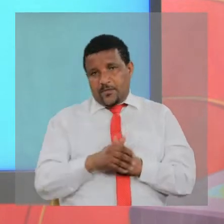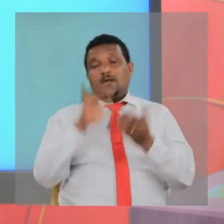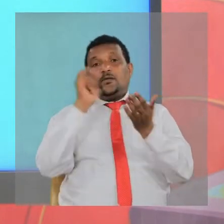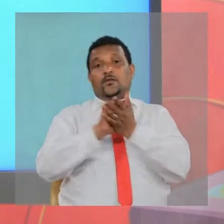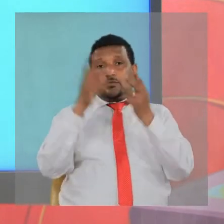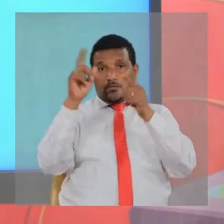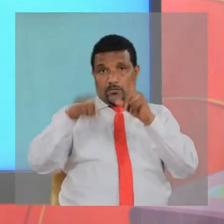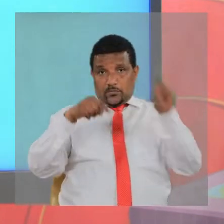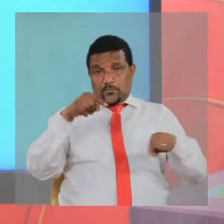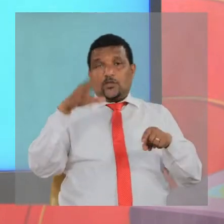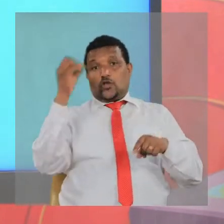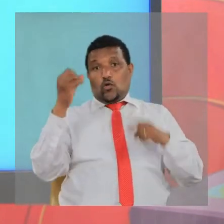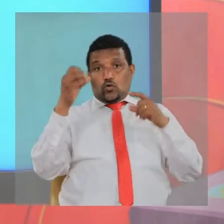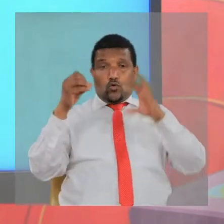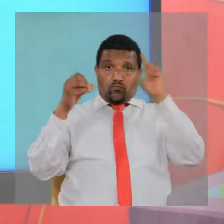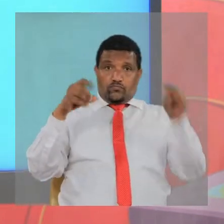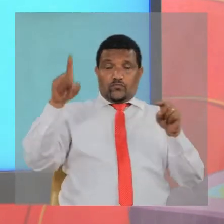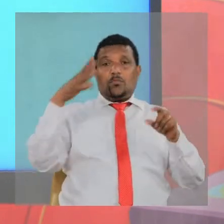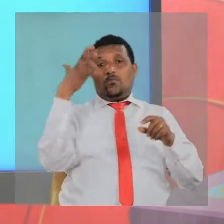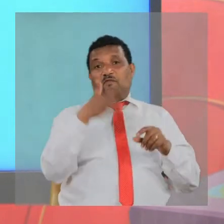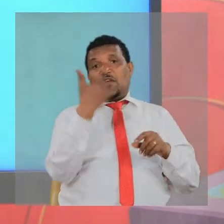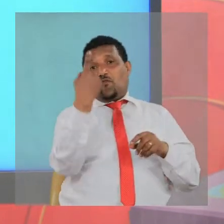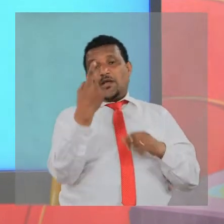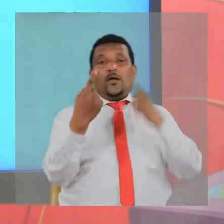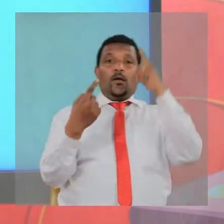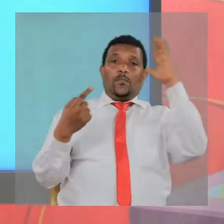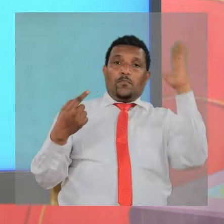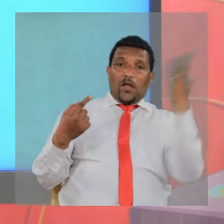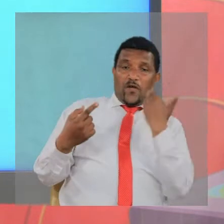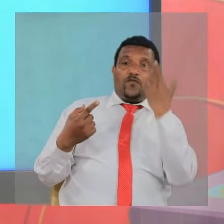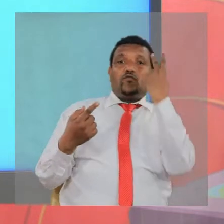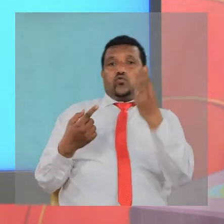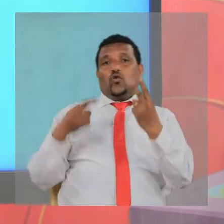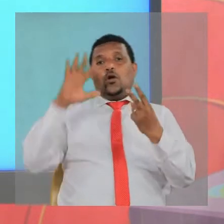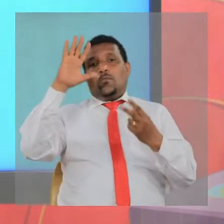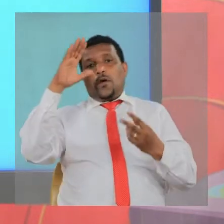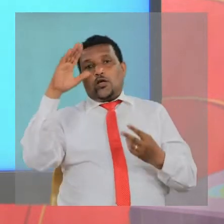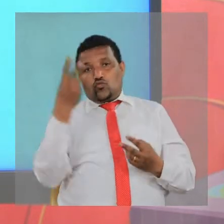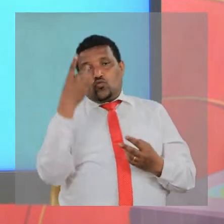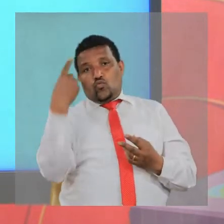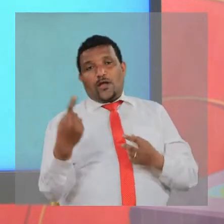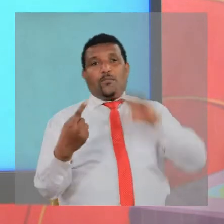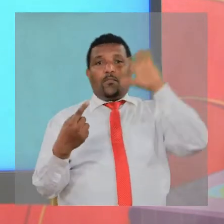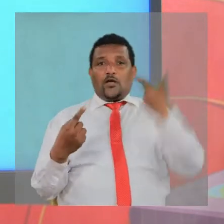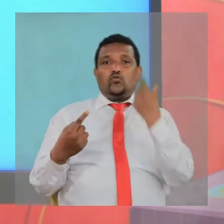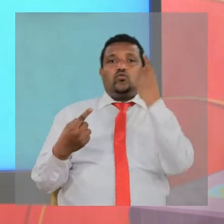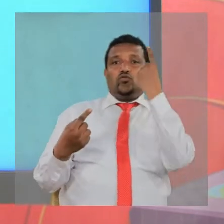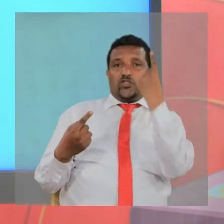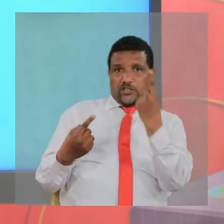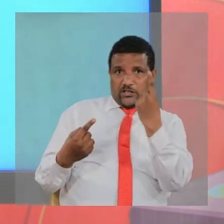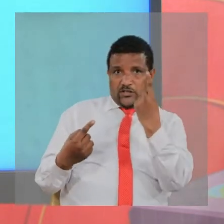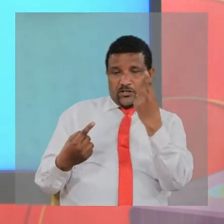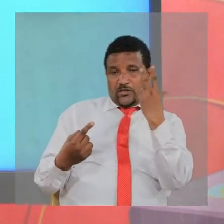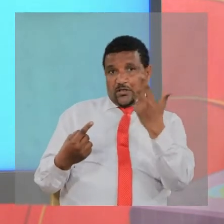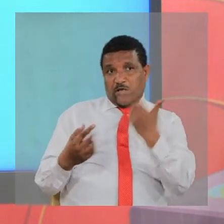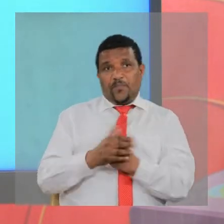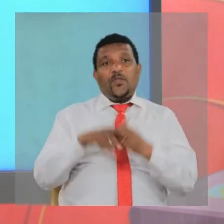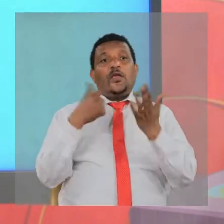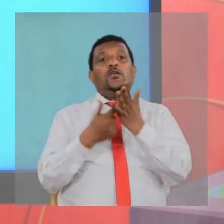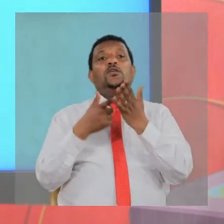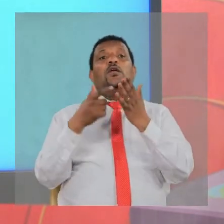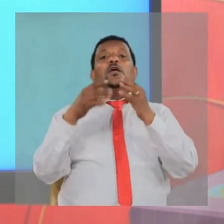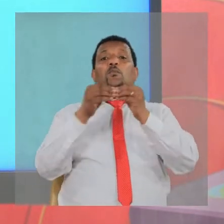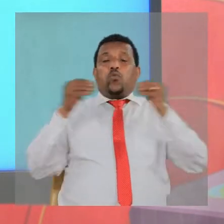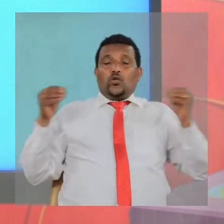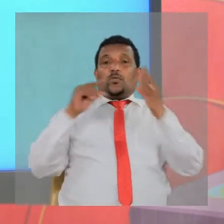When we cancel 0 for 0 by 5 1 by 5 2 by 2 1 by 2 3, then the cross price elasticity of demand